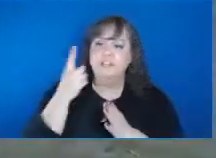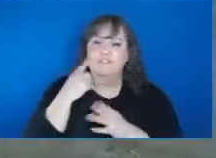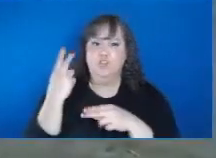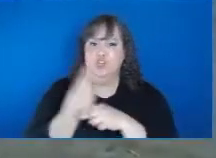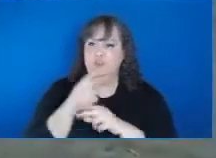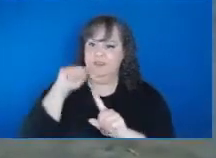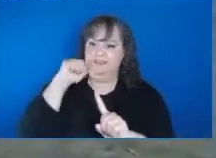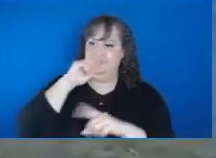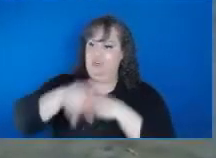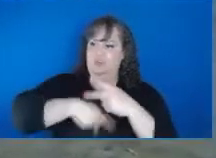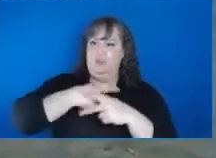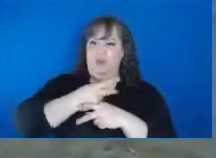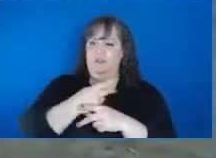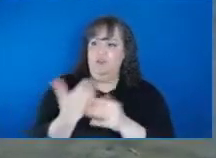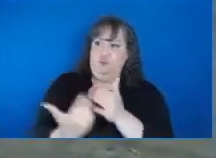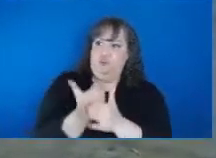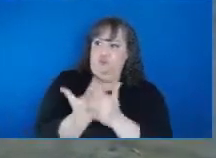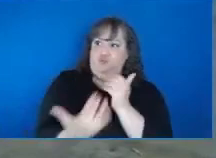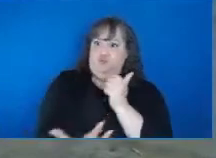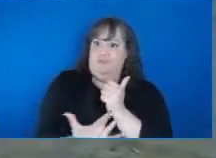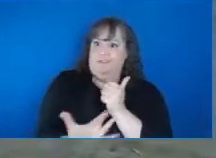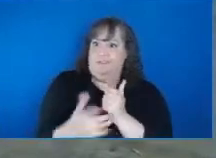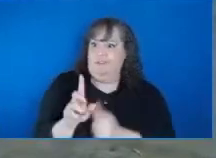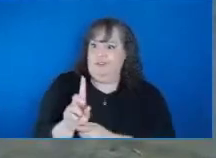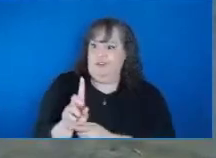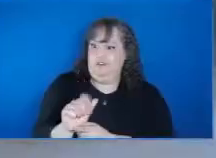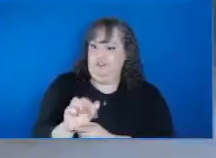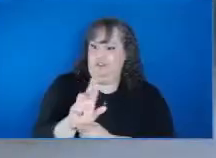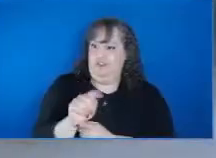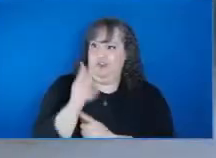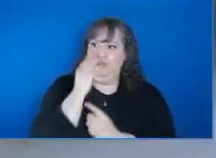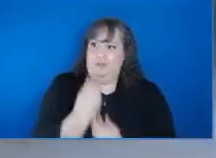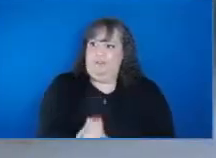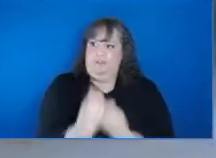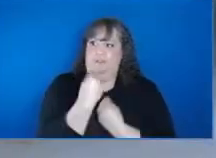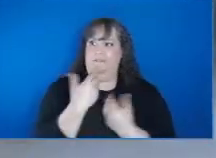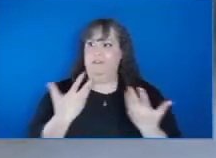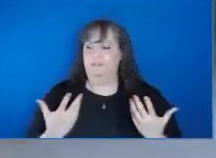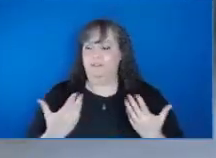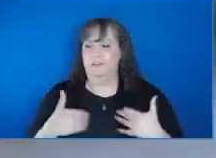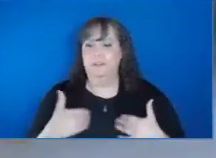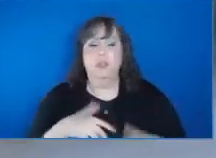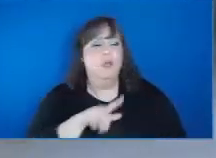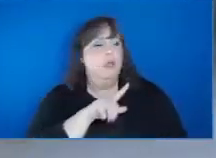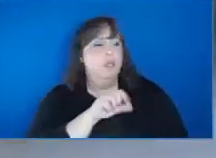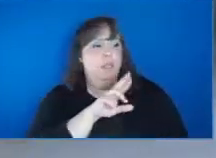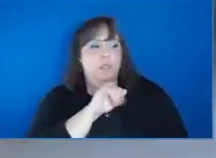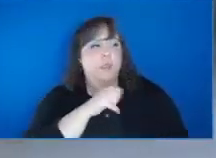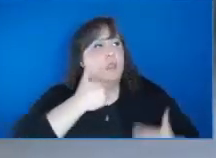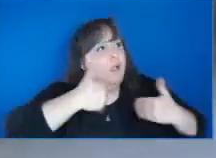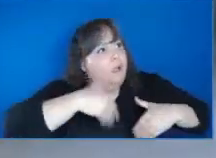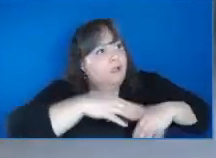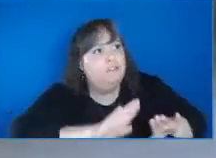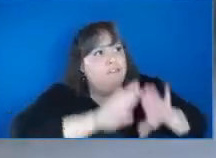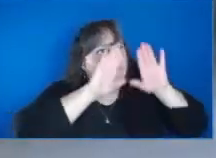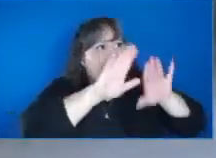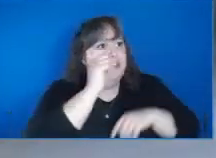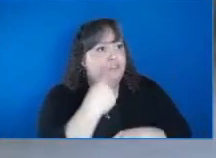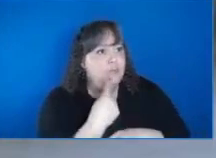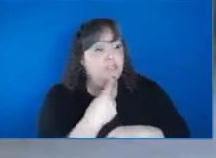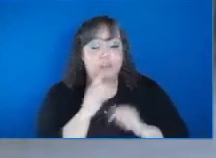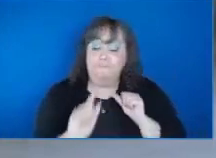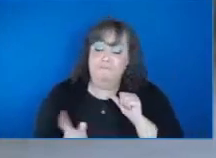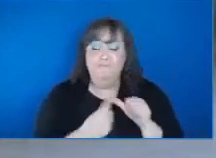technology that DART's going to give us? Great, great question. So the first step, of course, as Nancy has said, is that we need